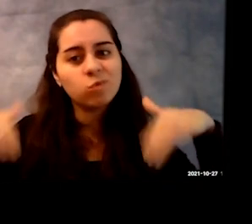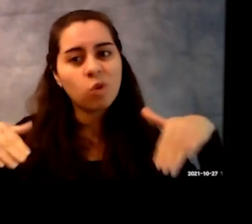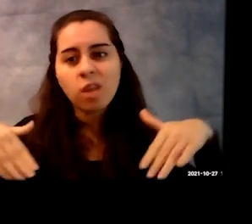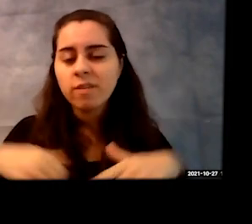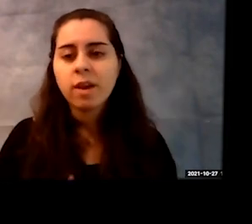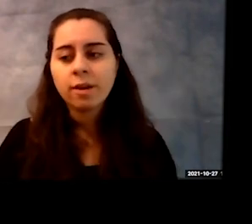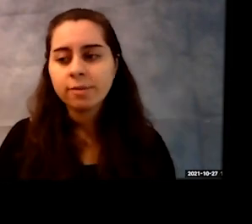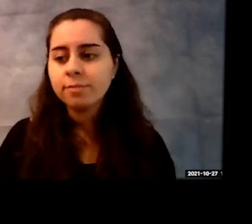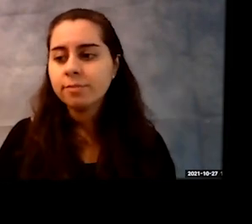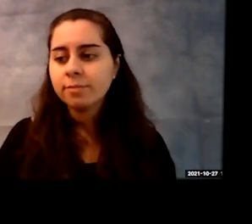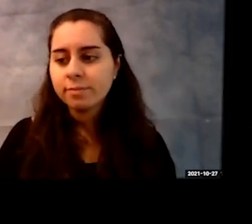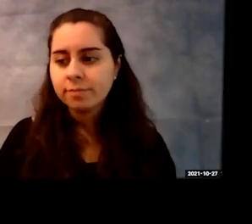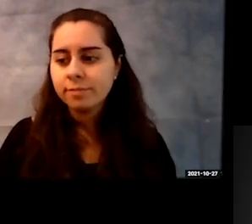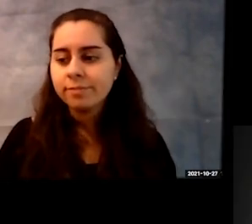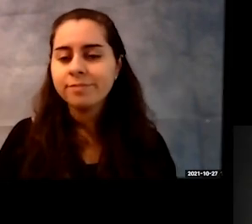Compañeros y compañeros.